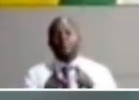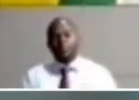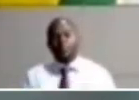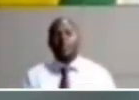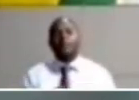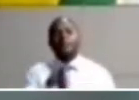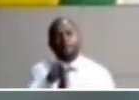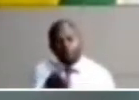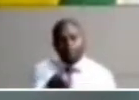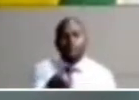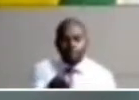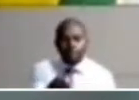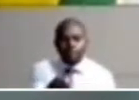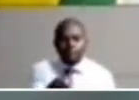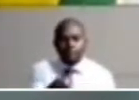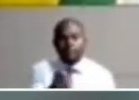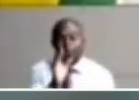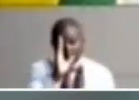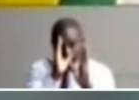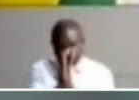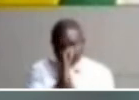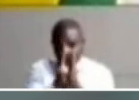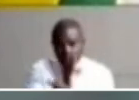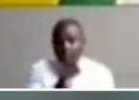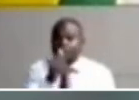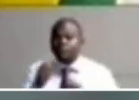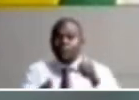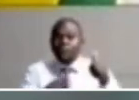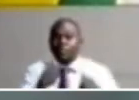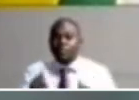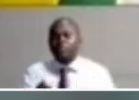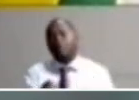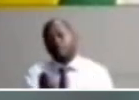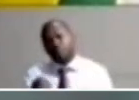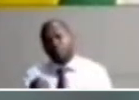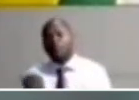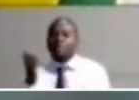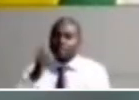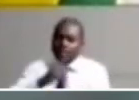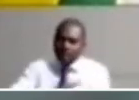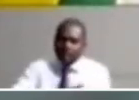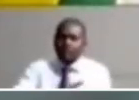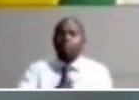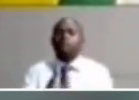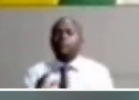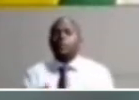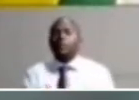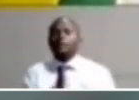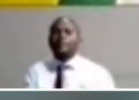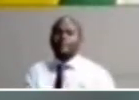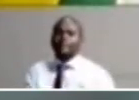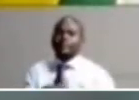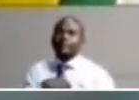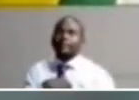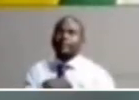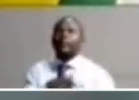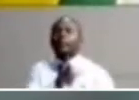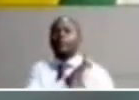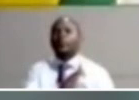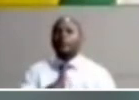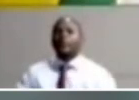doors. Hide yourselves for a little while until the Lord's anger has passed."